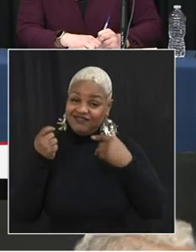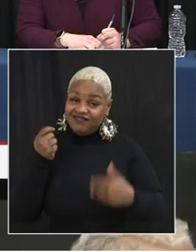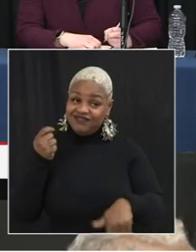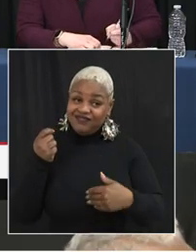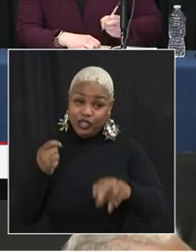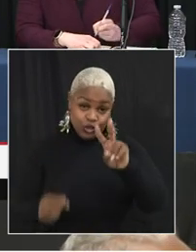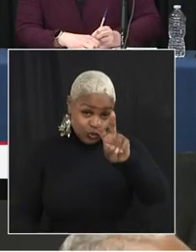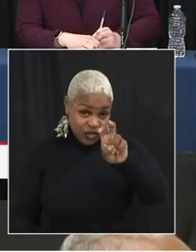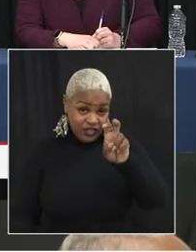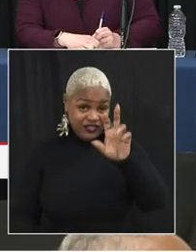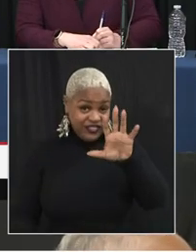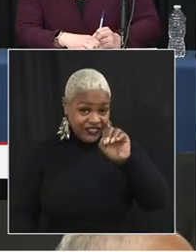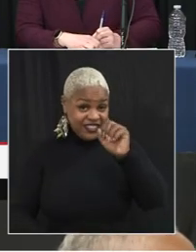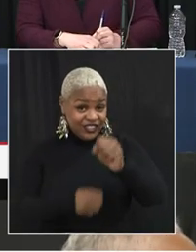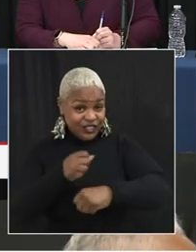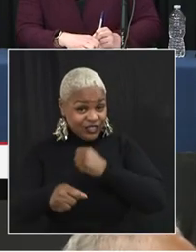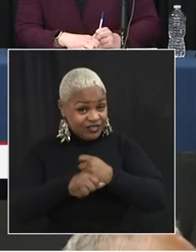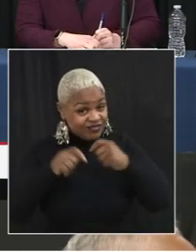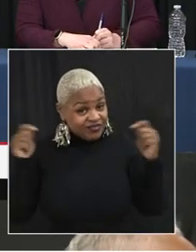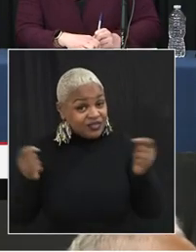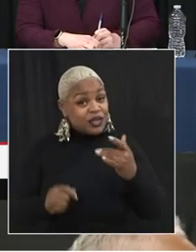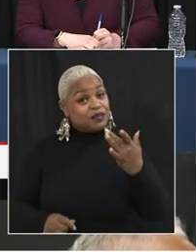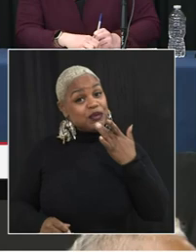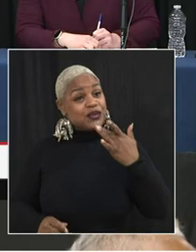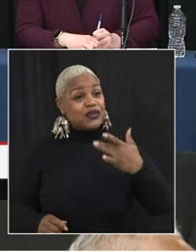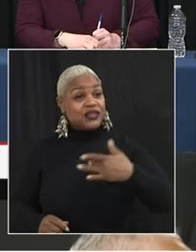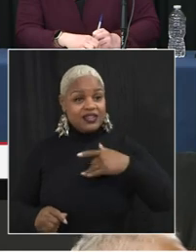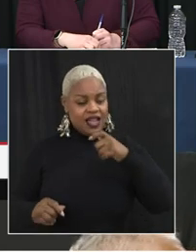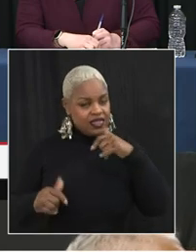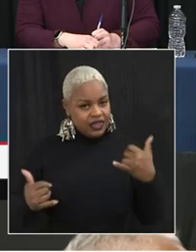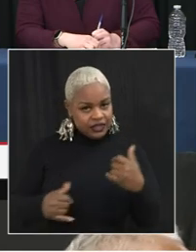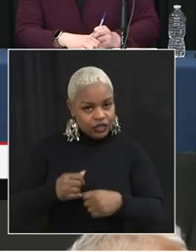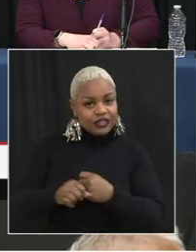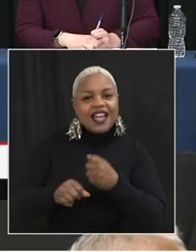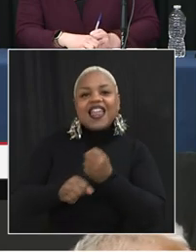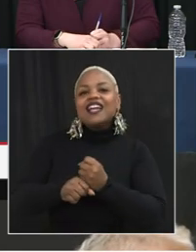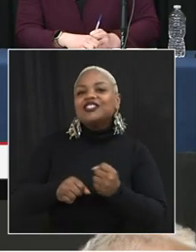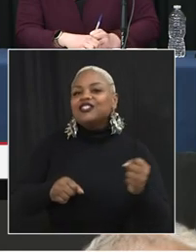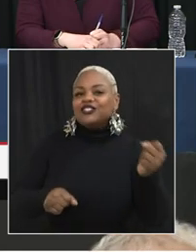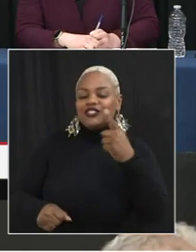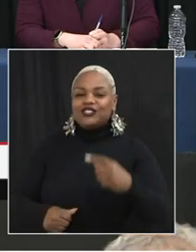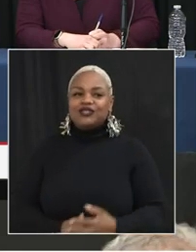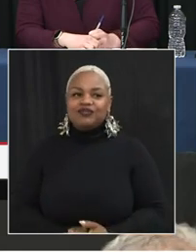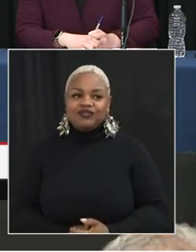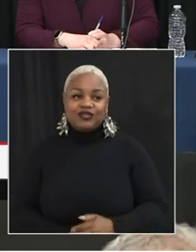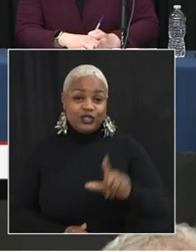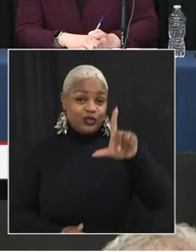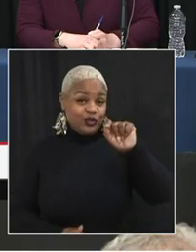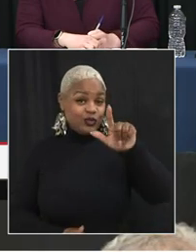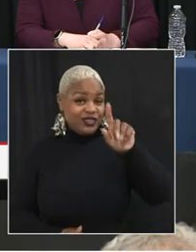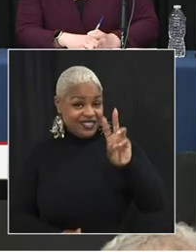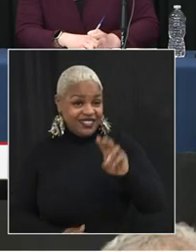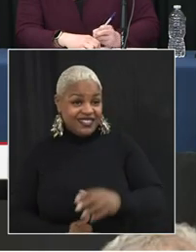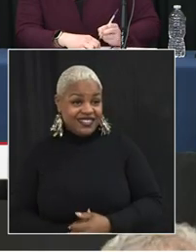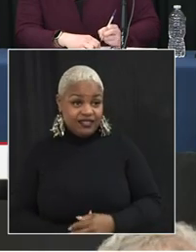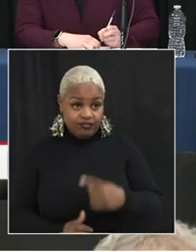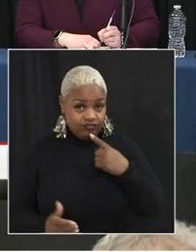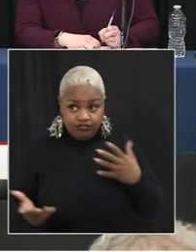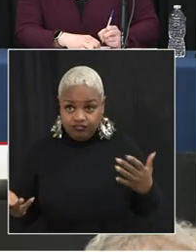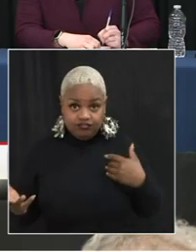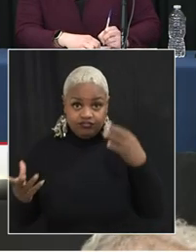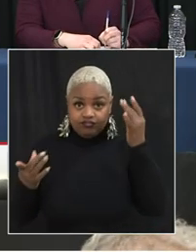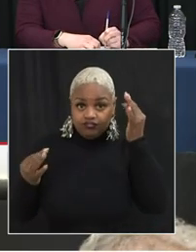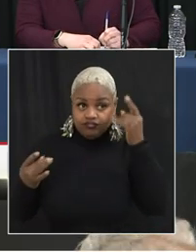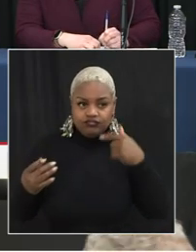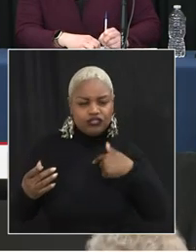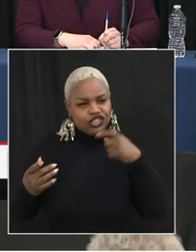of America will be not this July 4th, but next July 4th. And 2026 is that we should launch a new